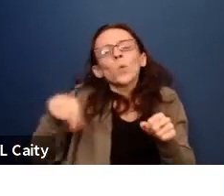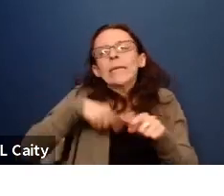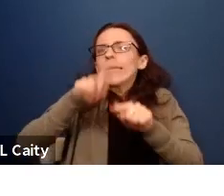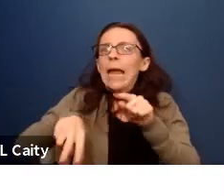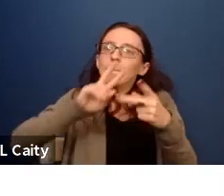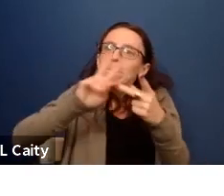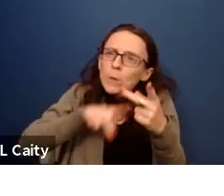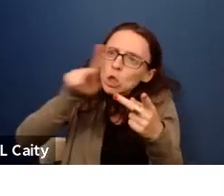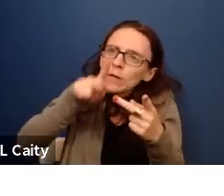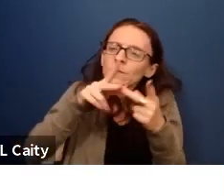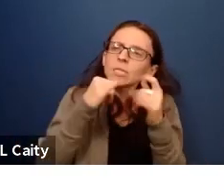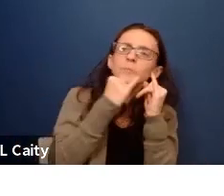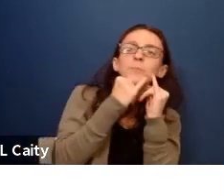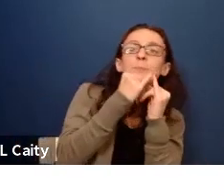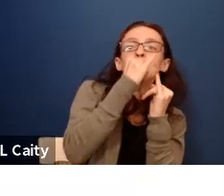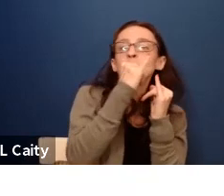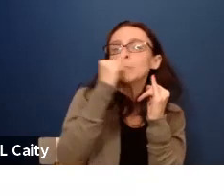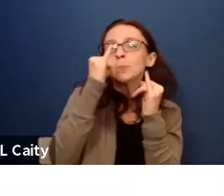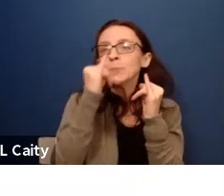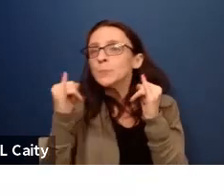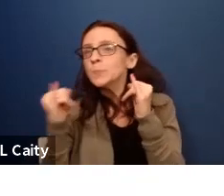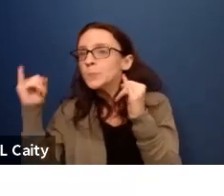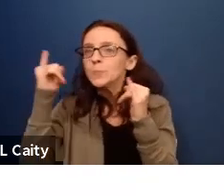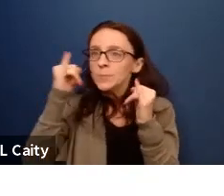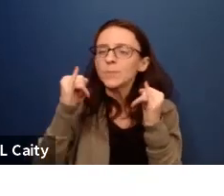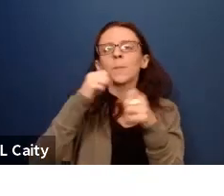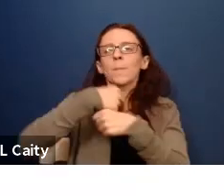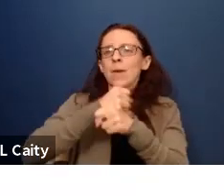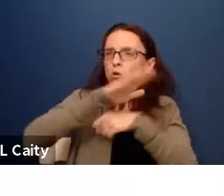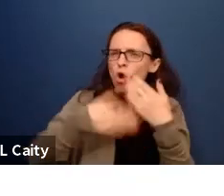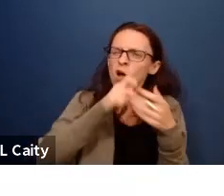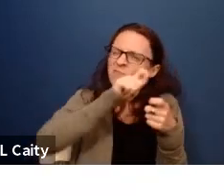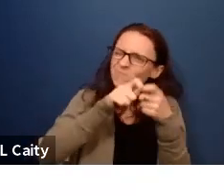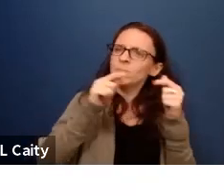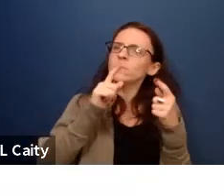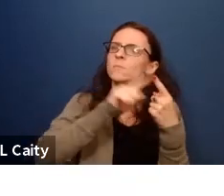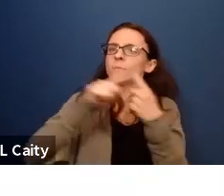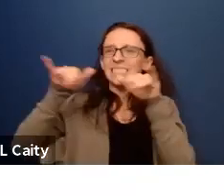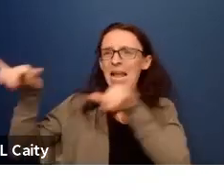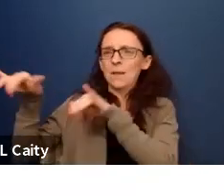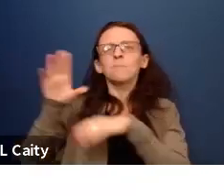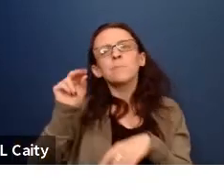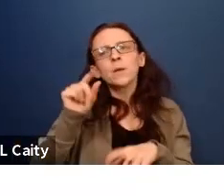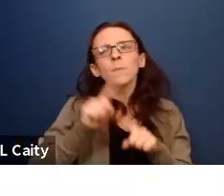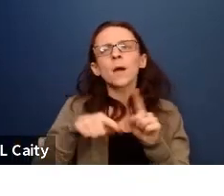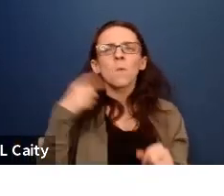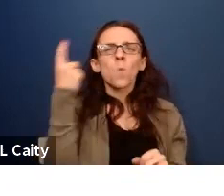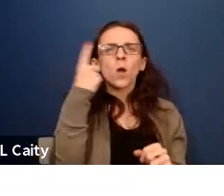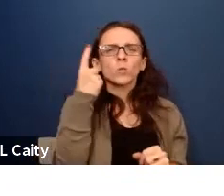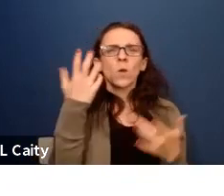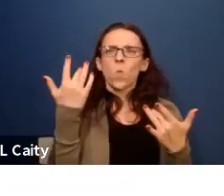and, and make all the numbers the same. But I wondered if you could explain why it's a